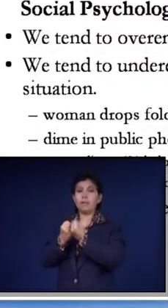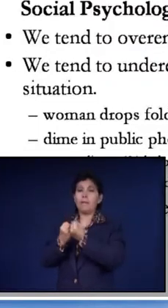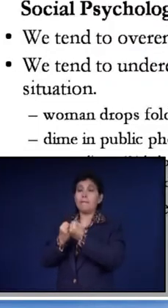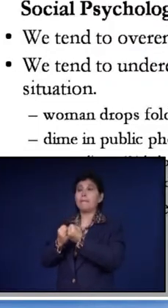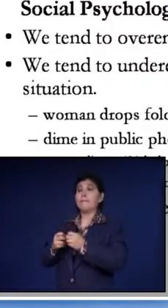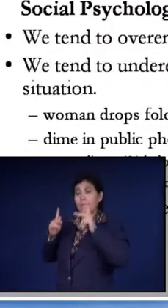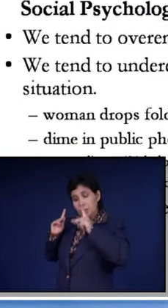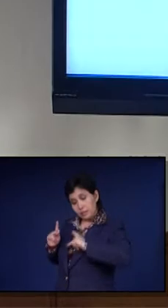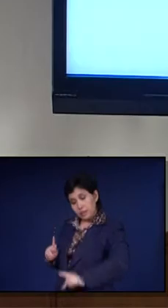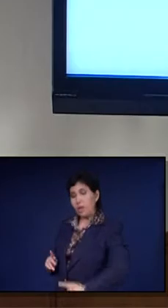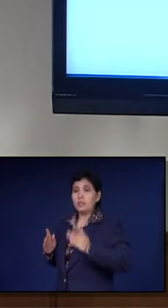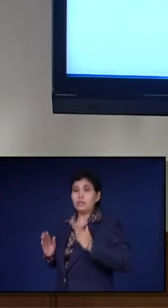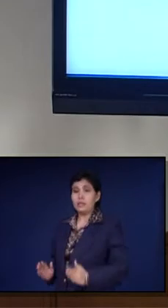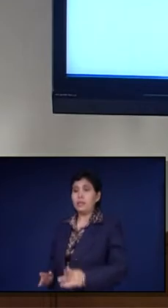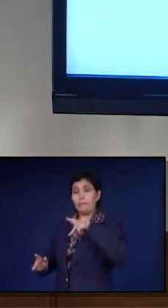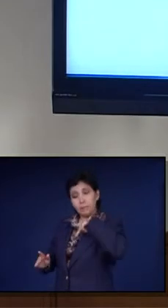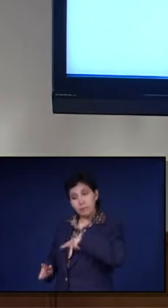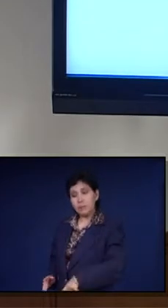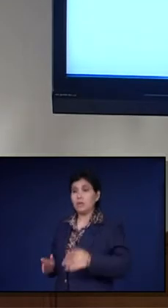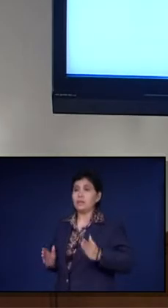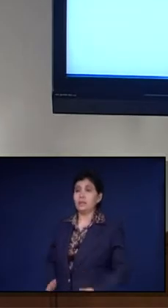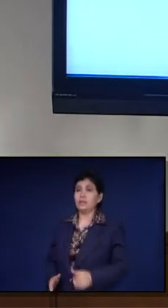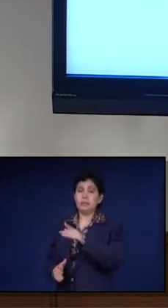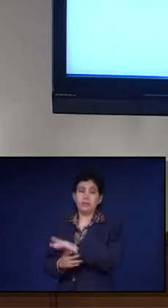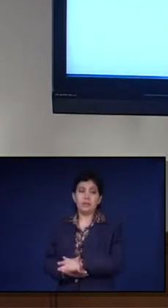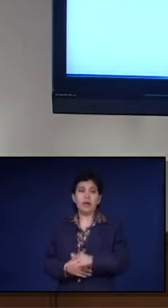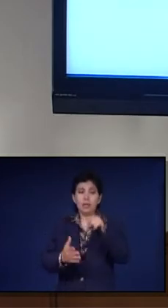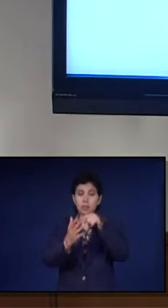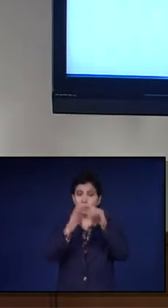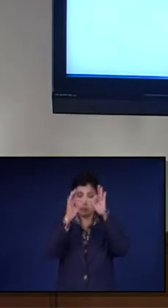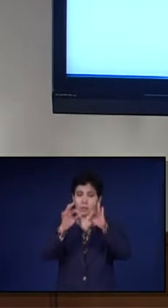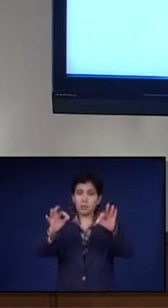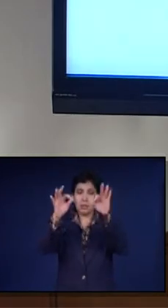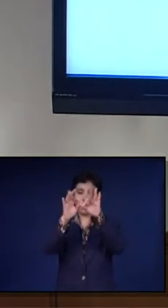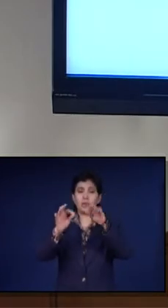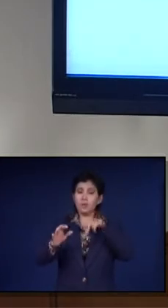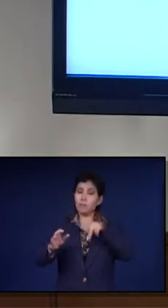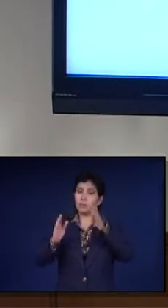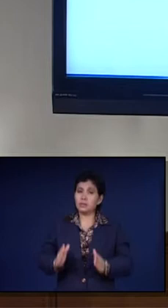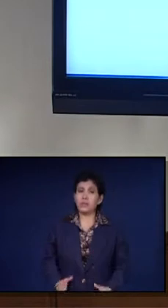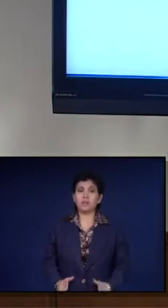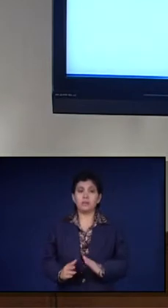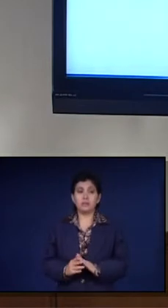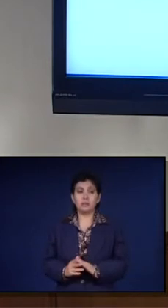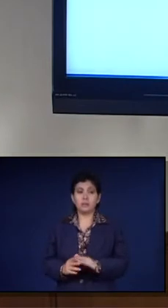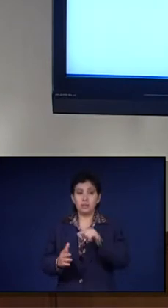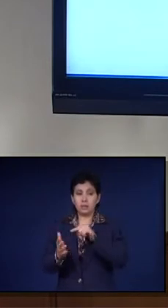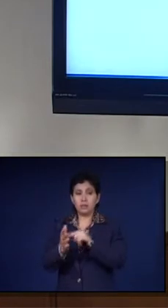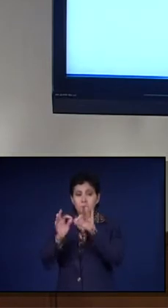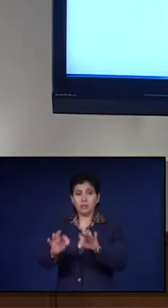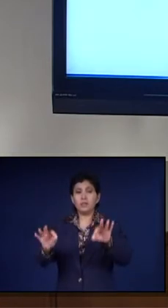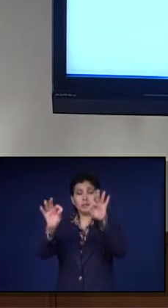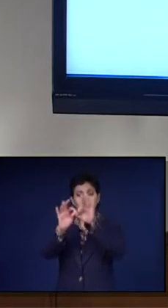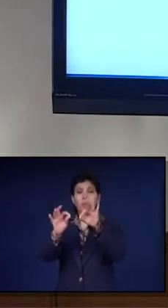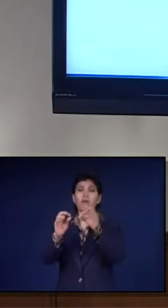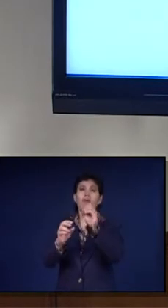personality. So, just now we talk about the importance of personality. We cannot neglect the importance of